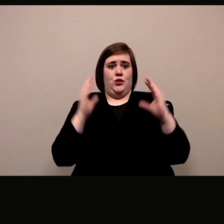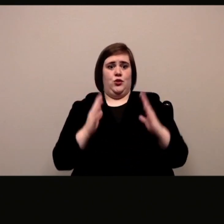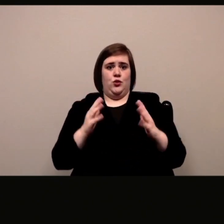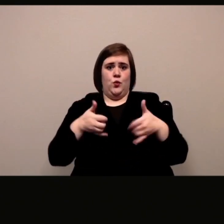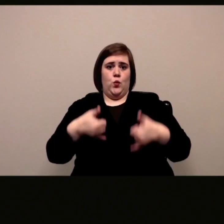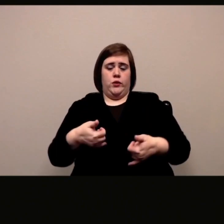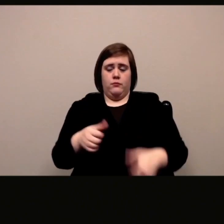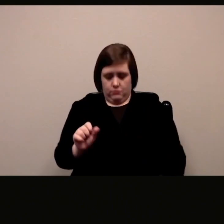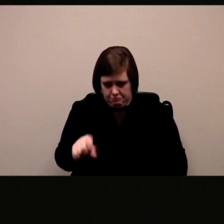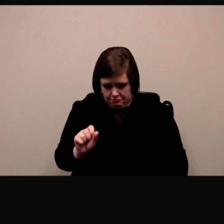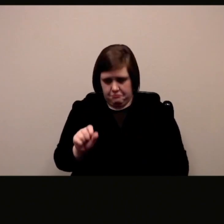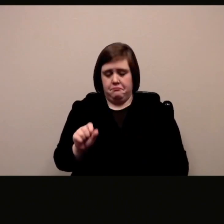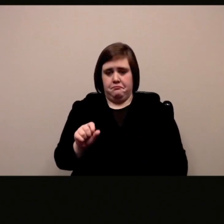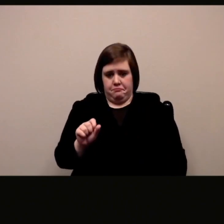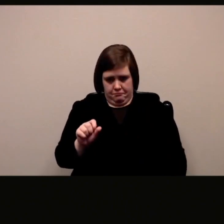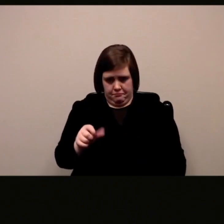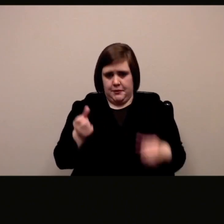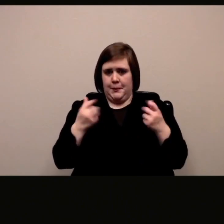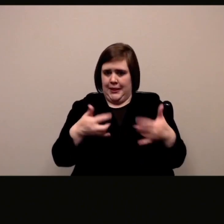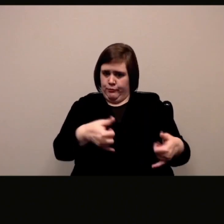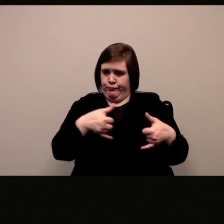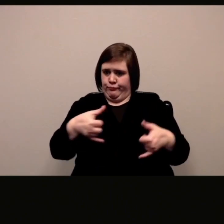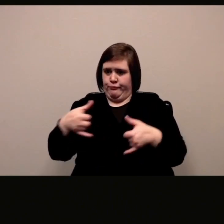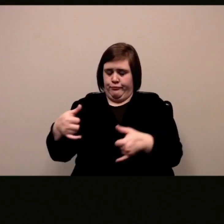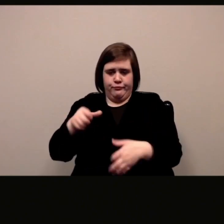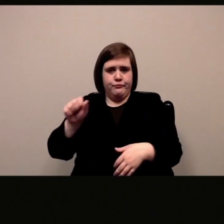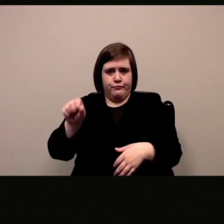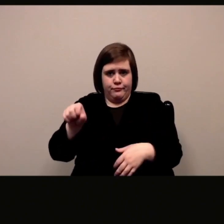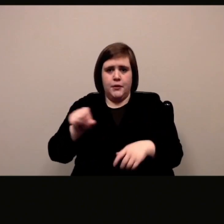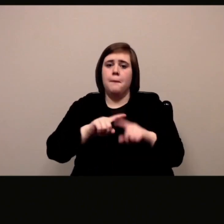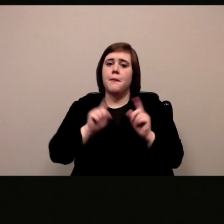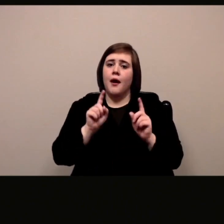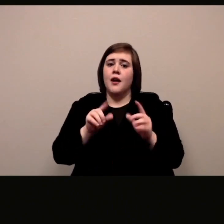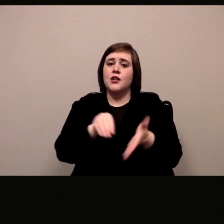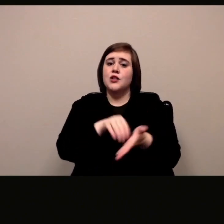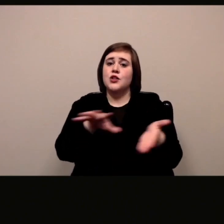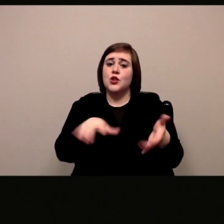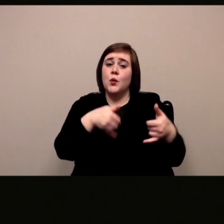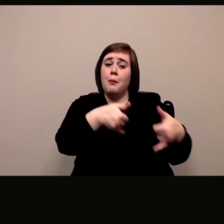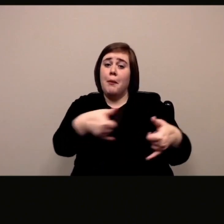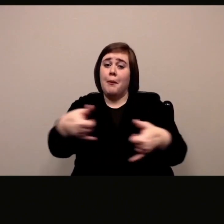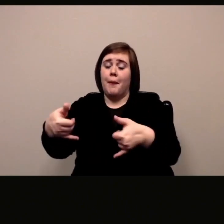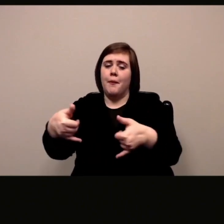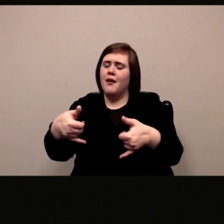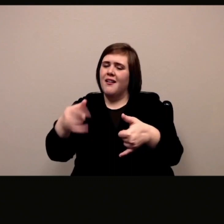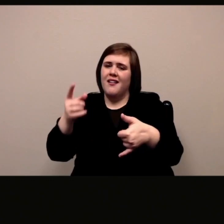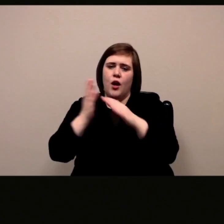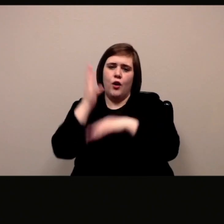I've won quite a few, but the amount of student awards is in the hundreds.